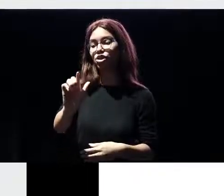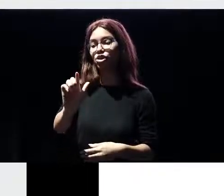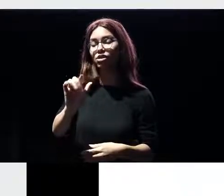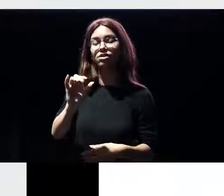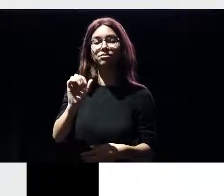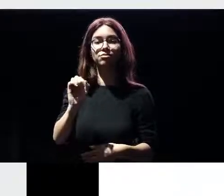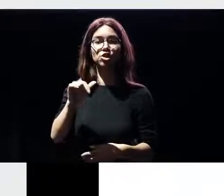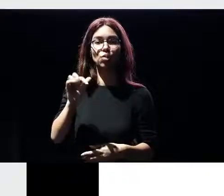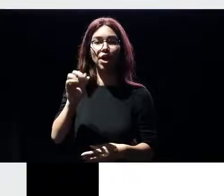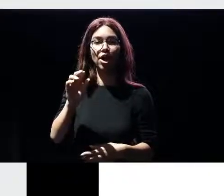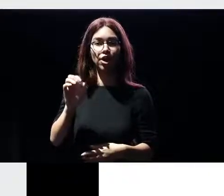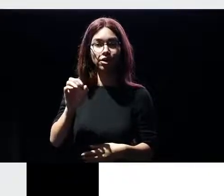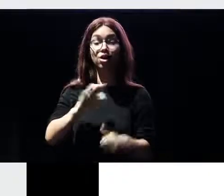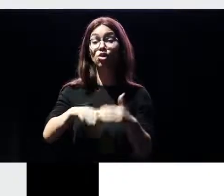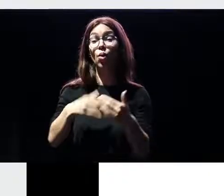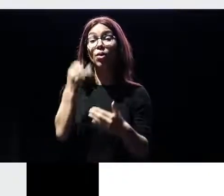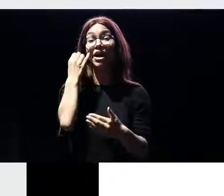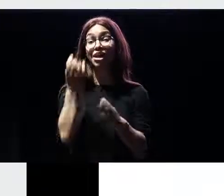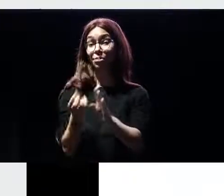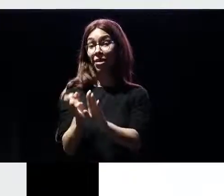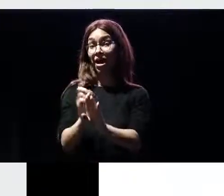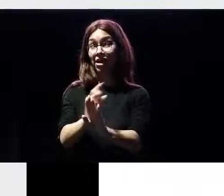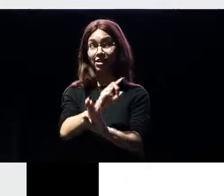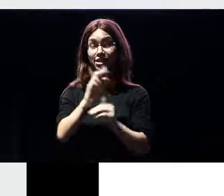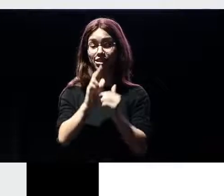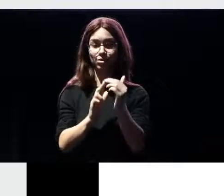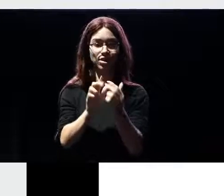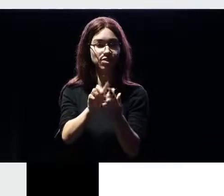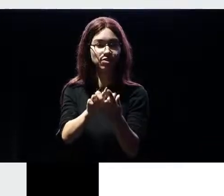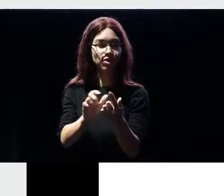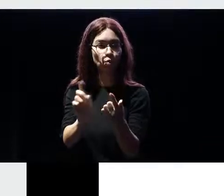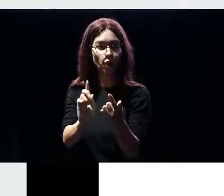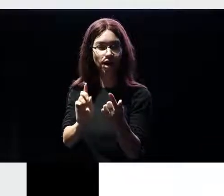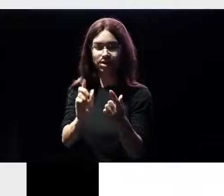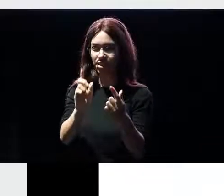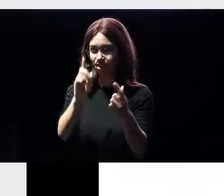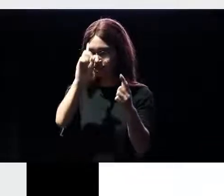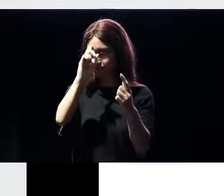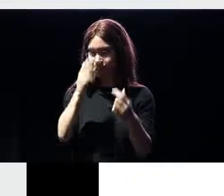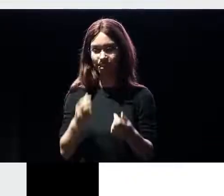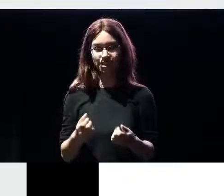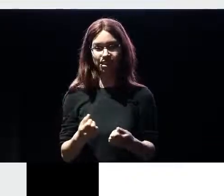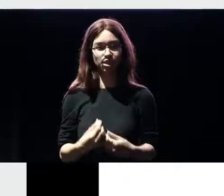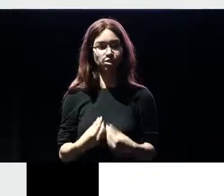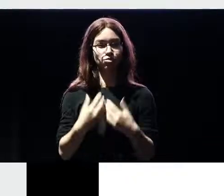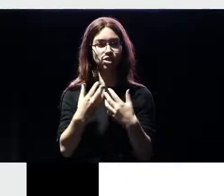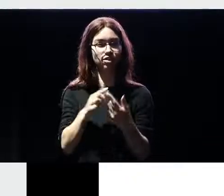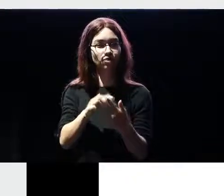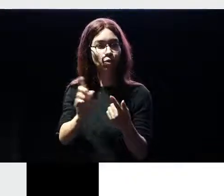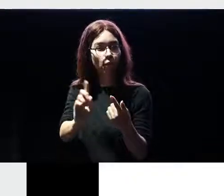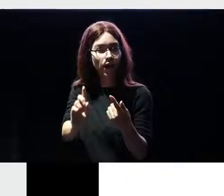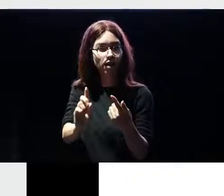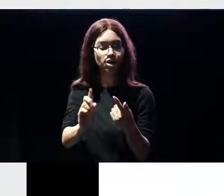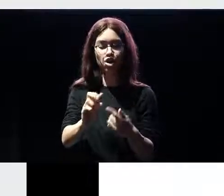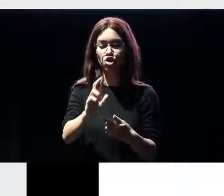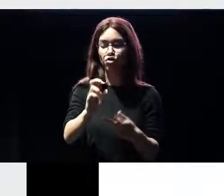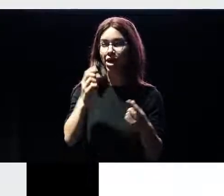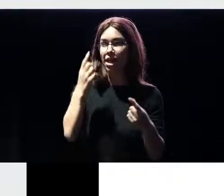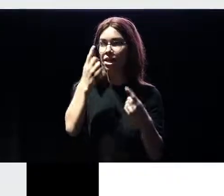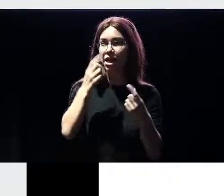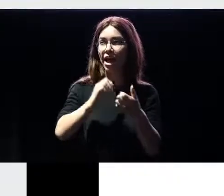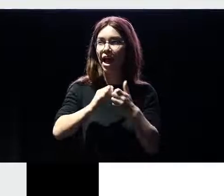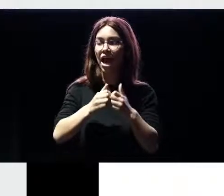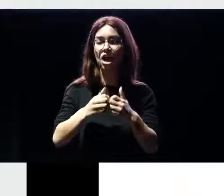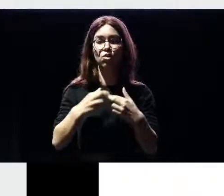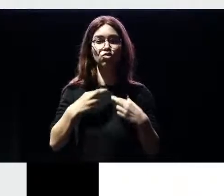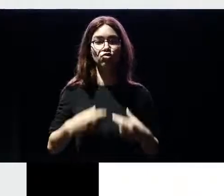The idea for this building came from a rethinking of the way residential